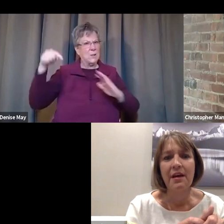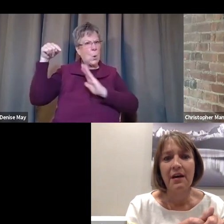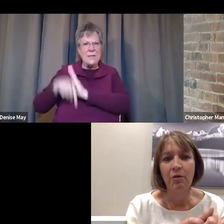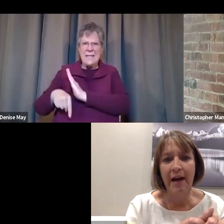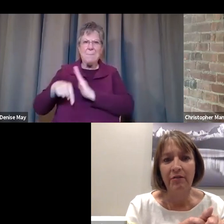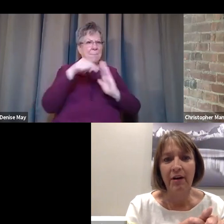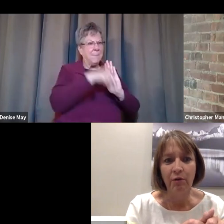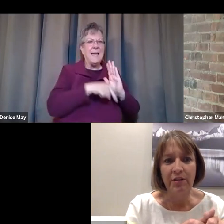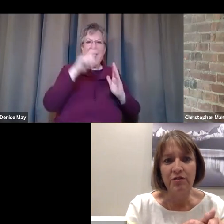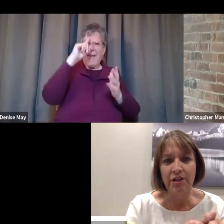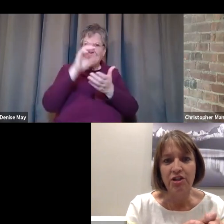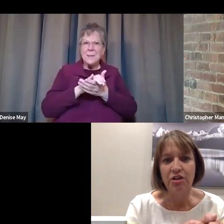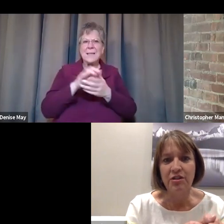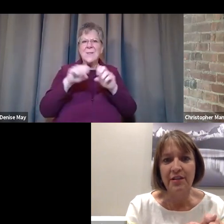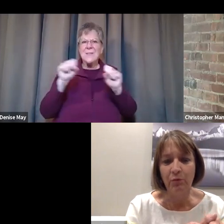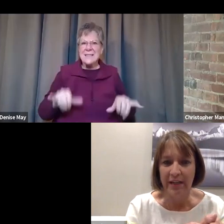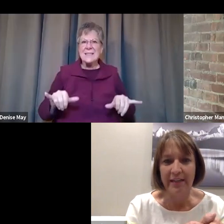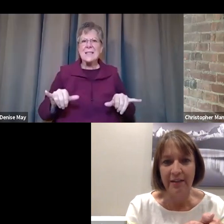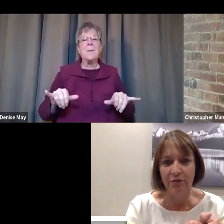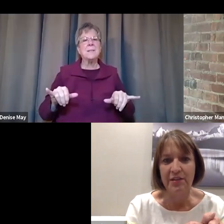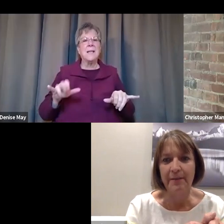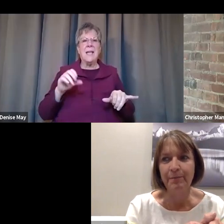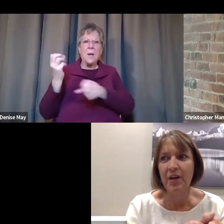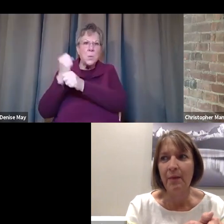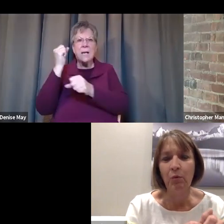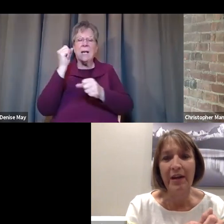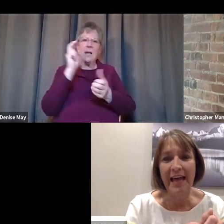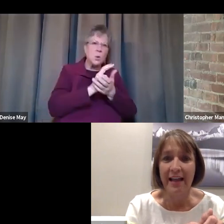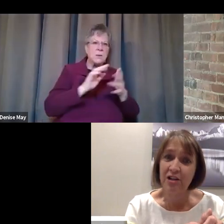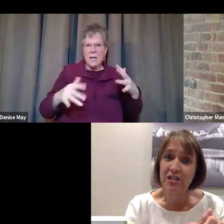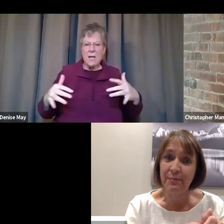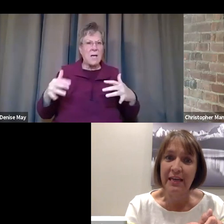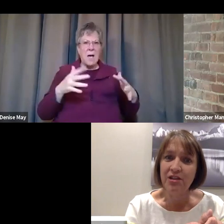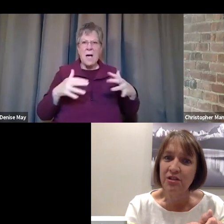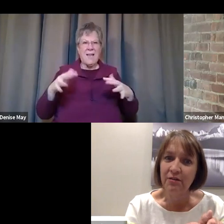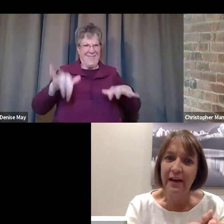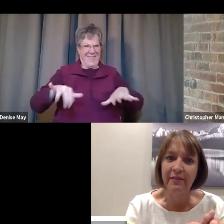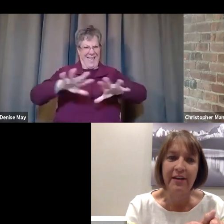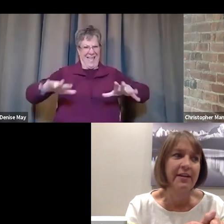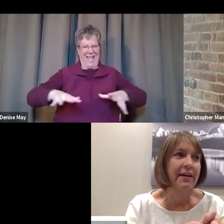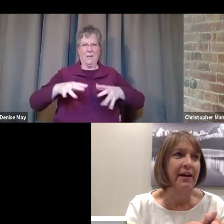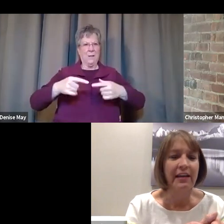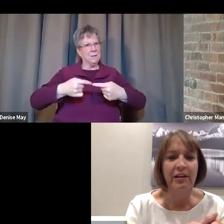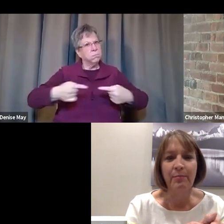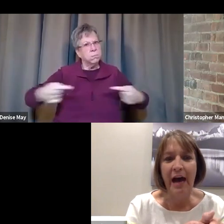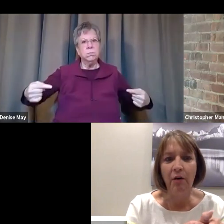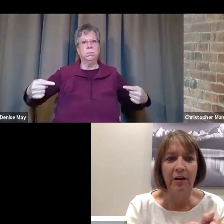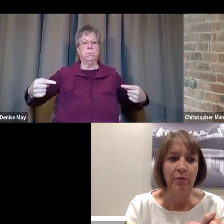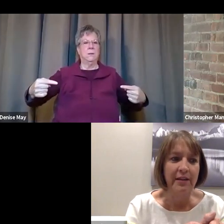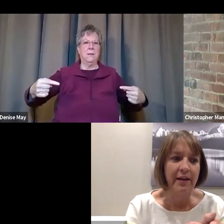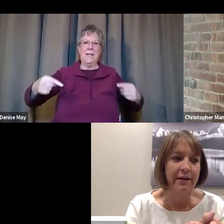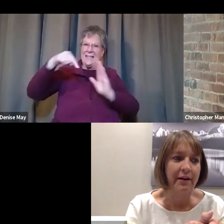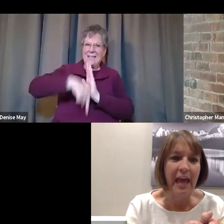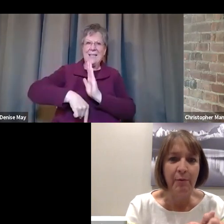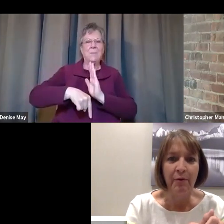systems around our voting structures and winning and losing, and what that actually means, of having a leader in power and